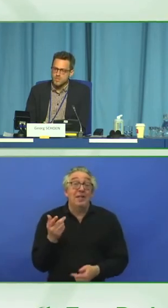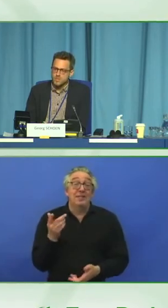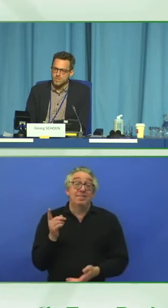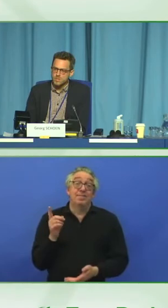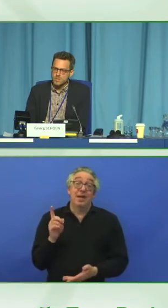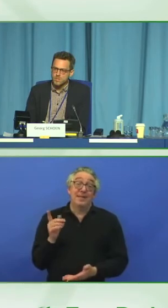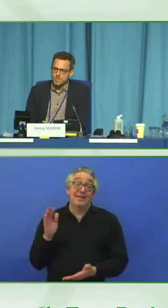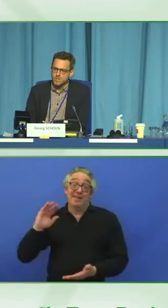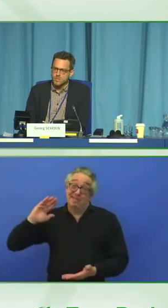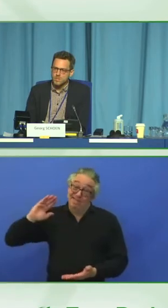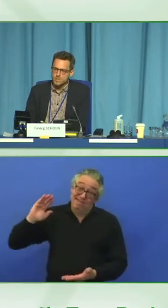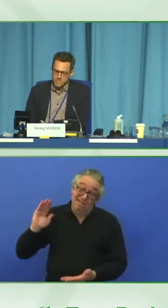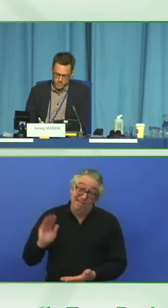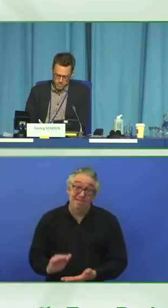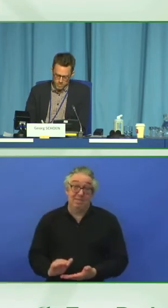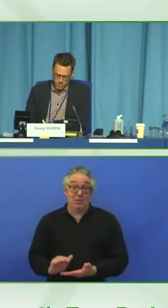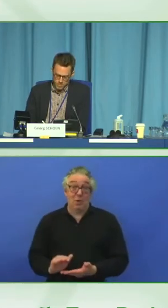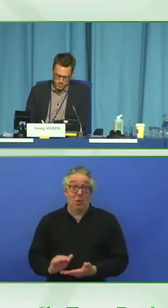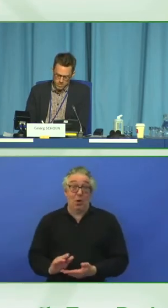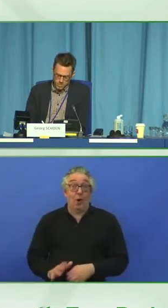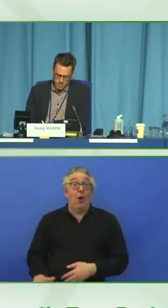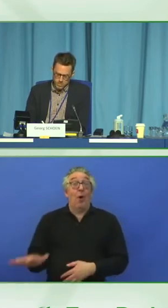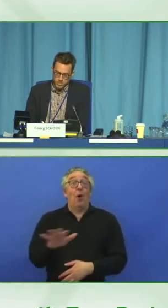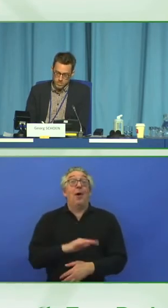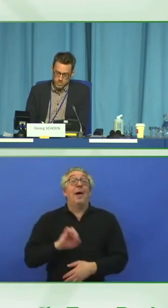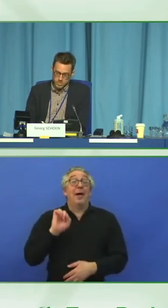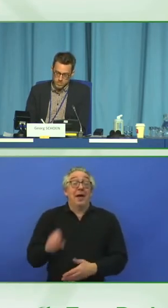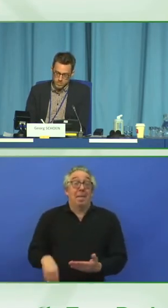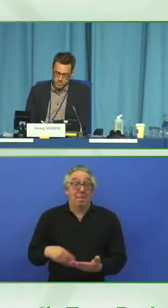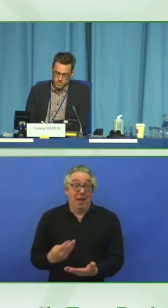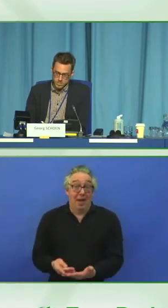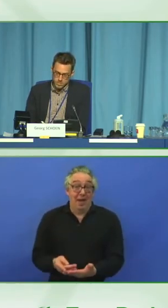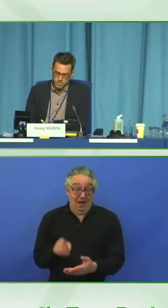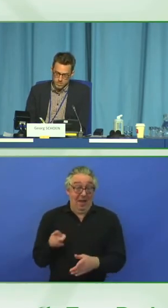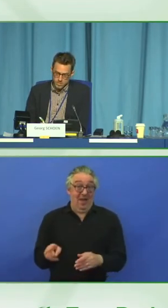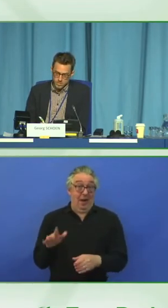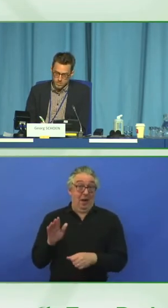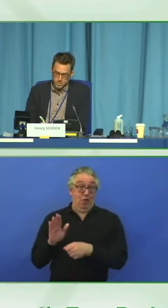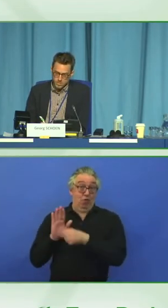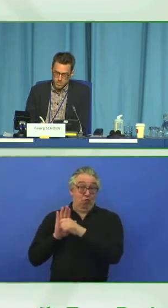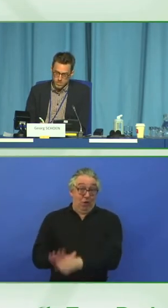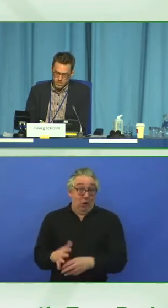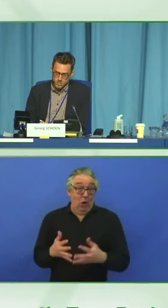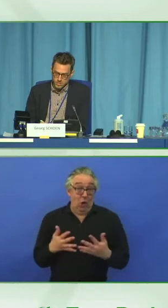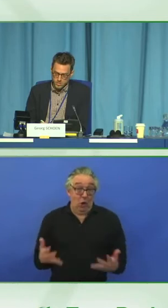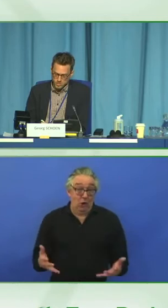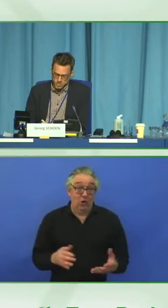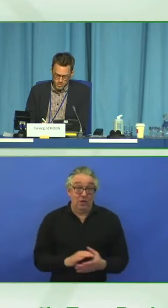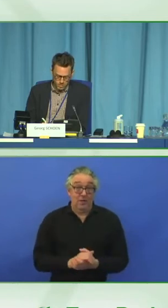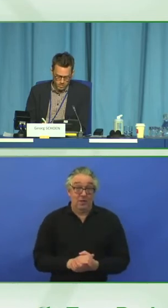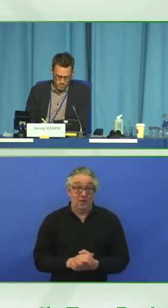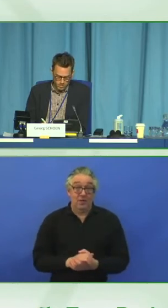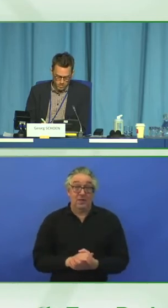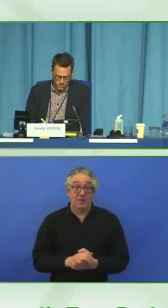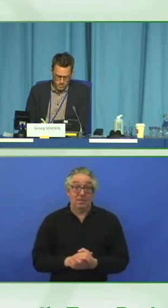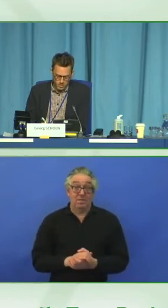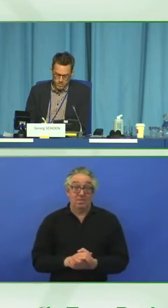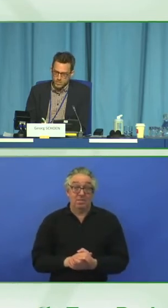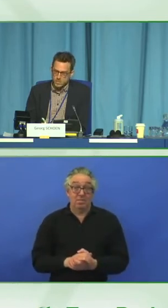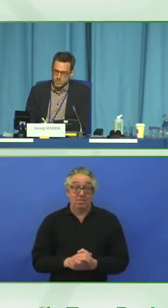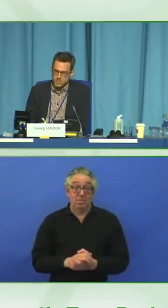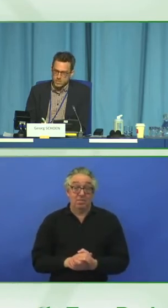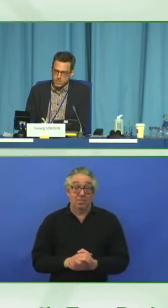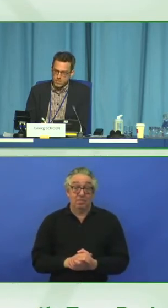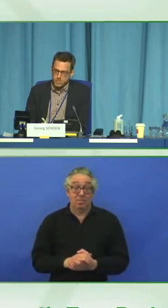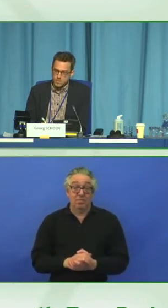everybody in some sense can afford it. We also realized that they got limited